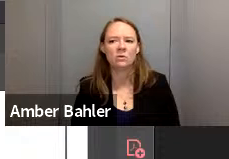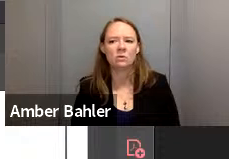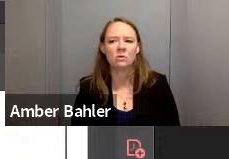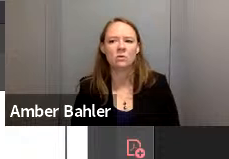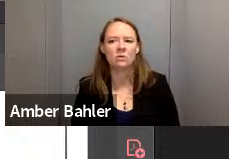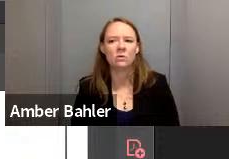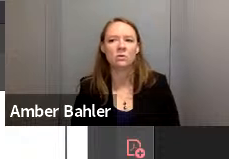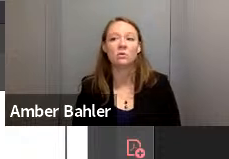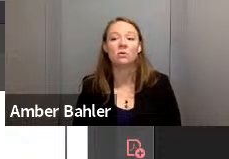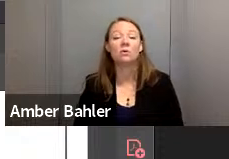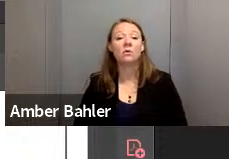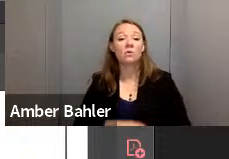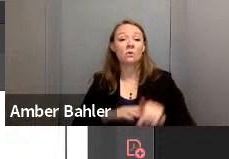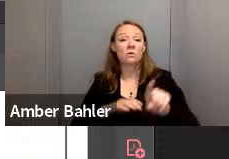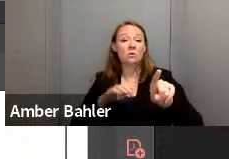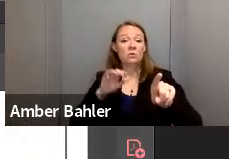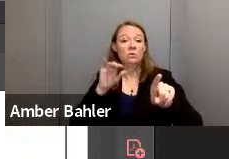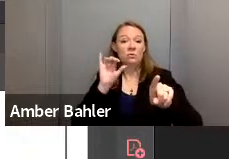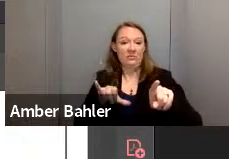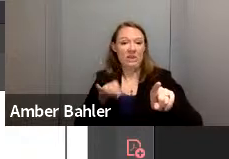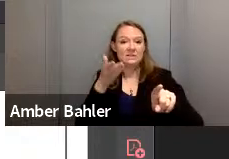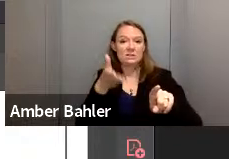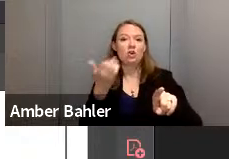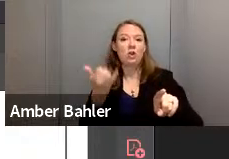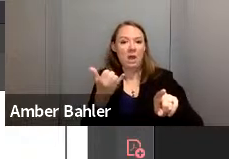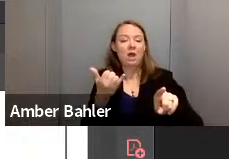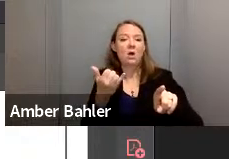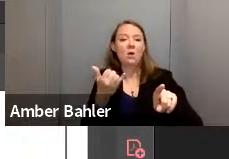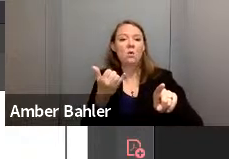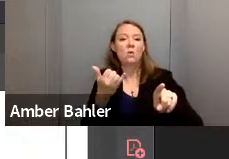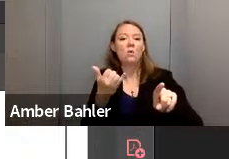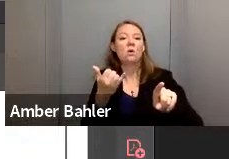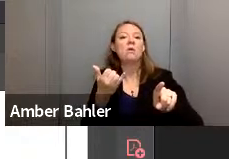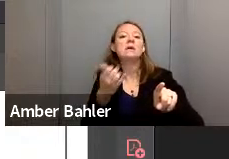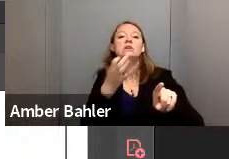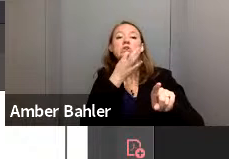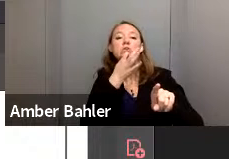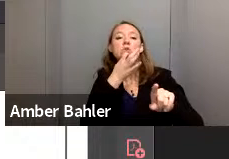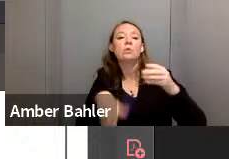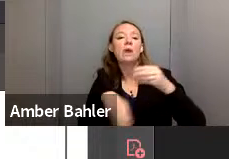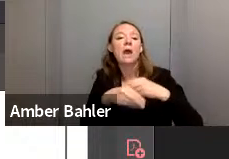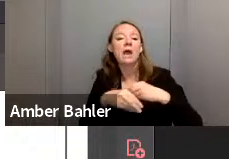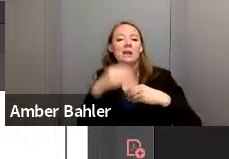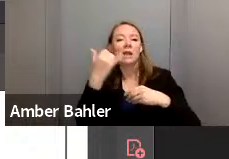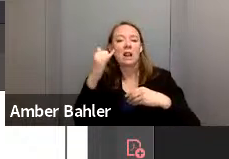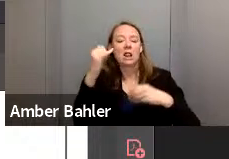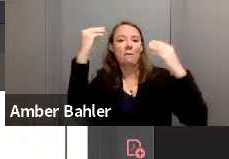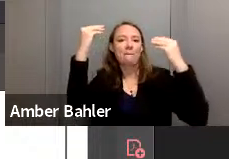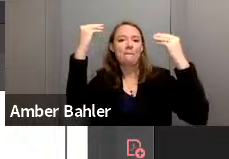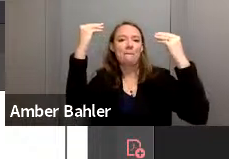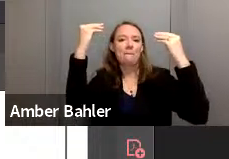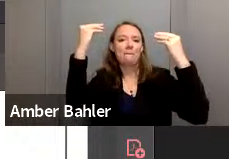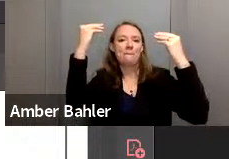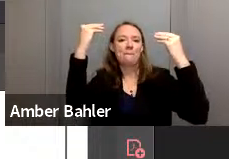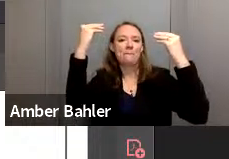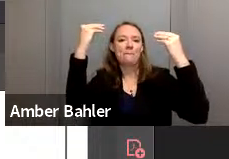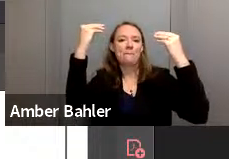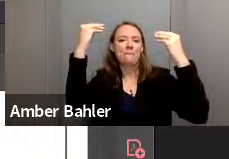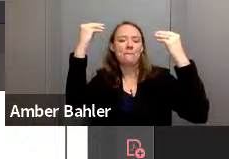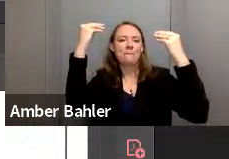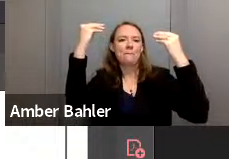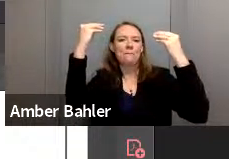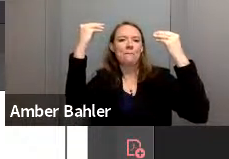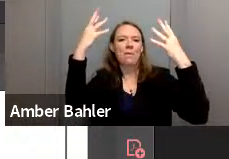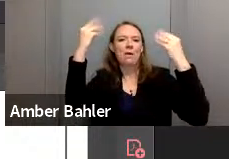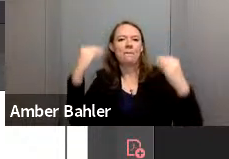have there now, and this is what will be going in there with the flashing yellow lights at the top and bottom of the divided highway sign,